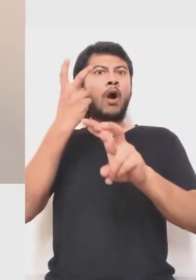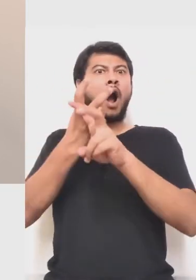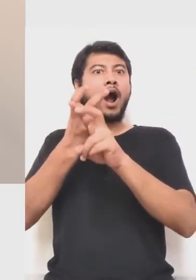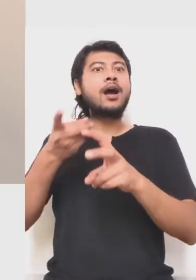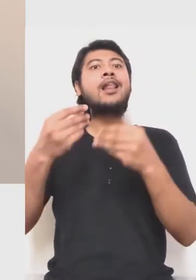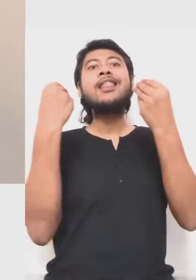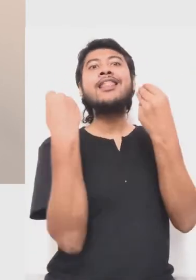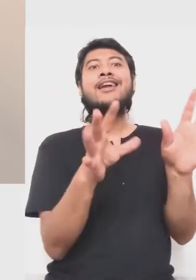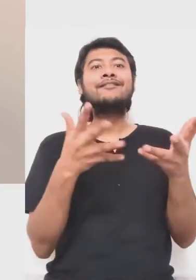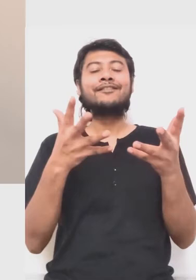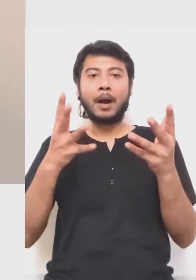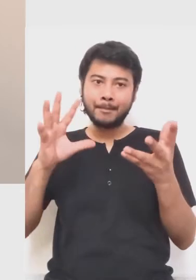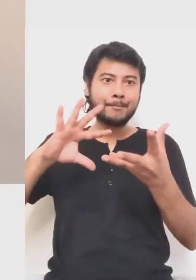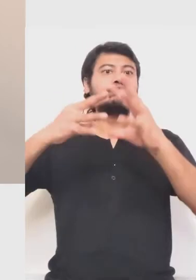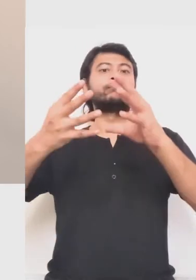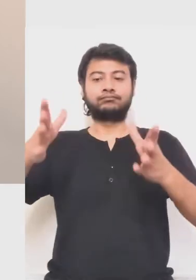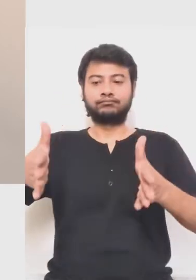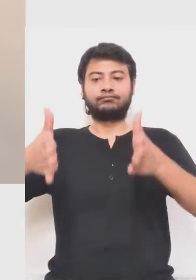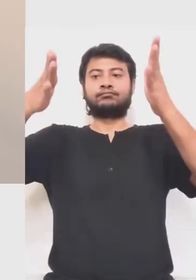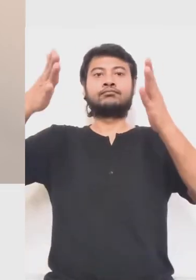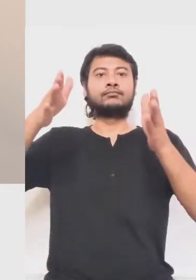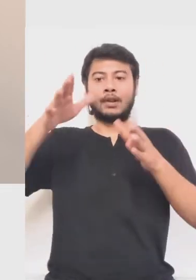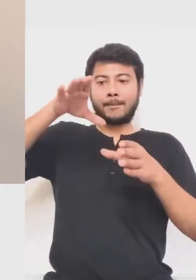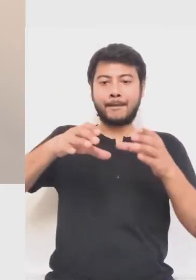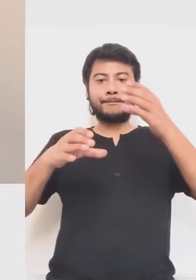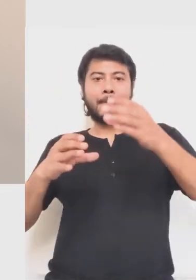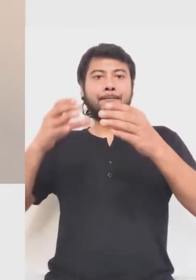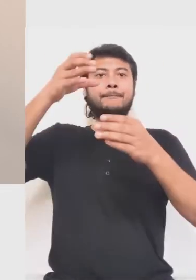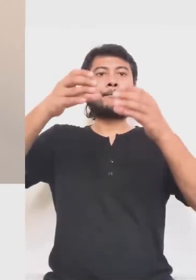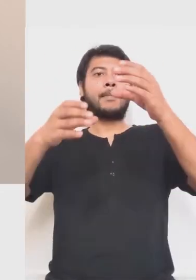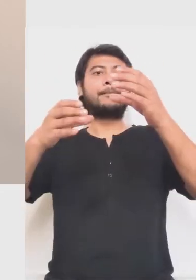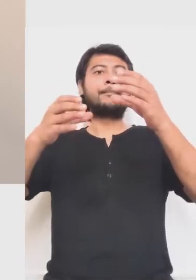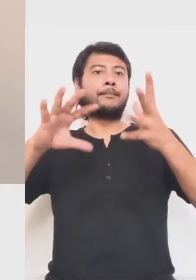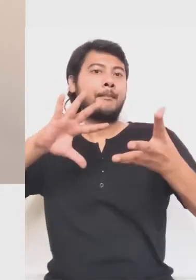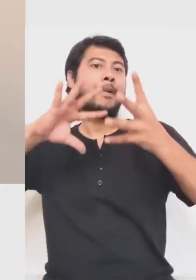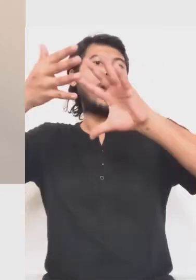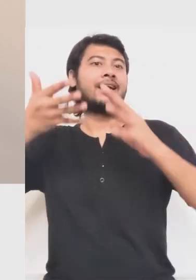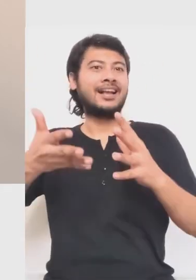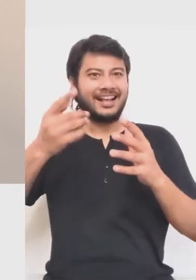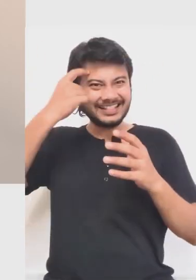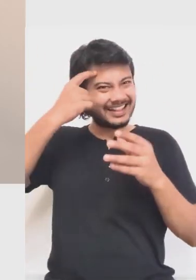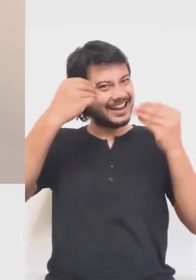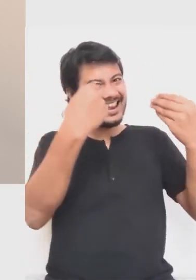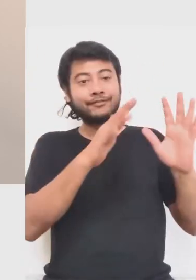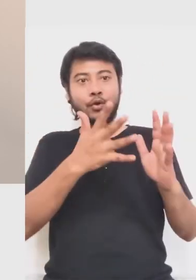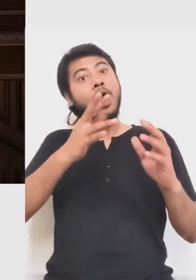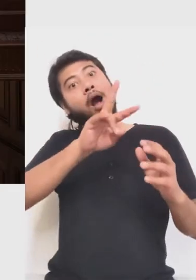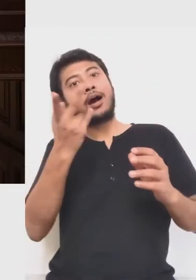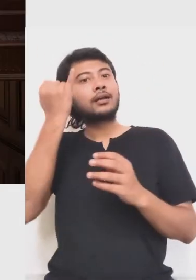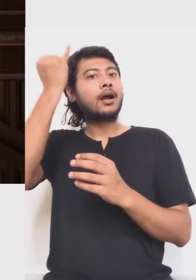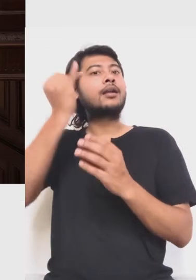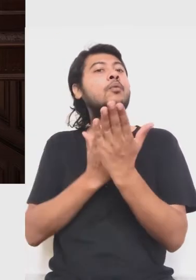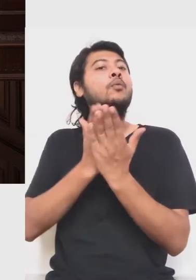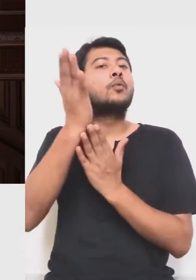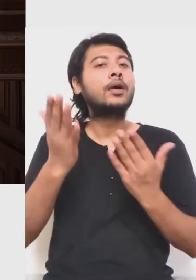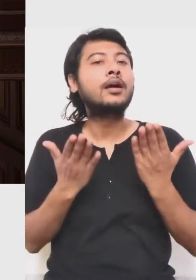idea of turning a negative into a positive. In this case, something that was discarded now takes a new shape.